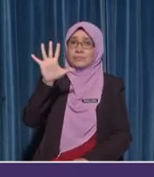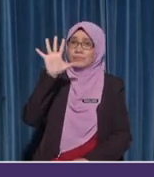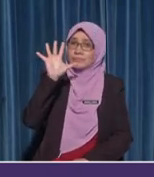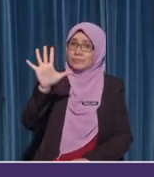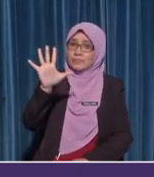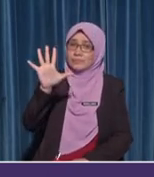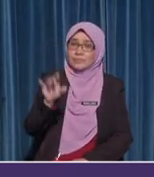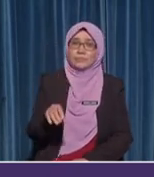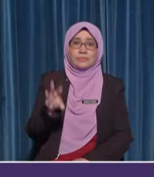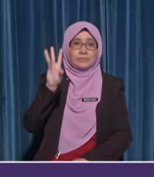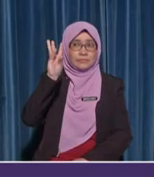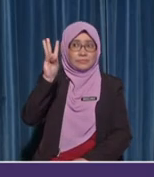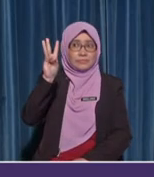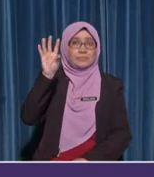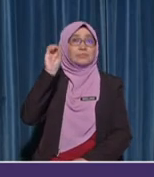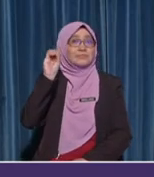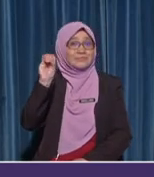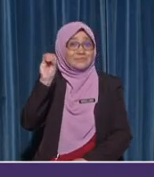55, 60.